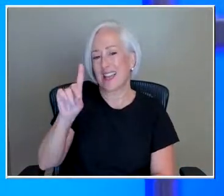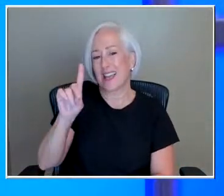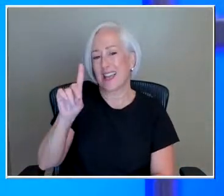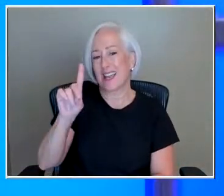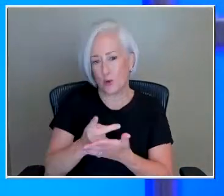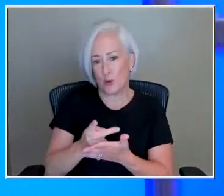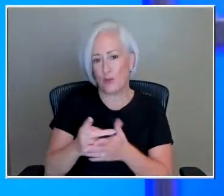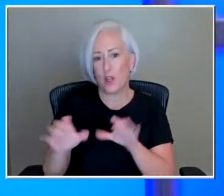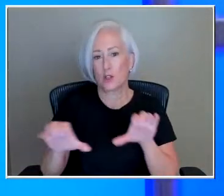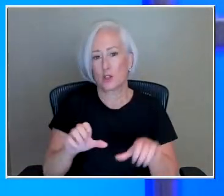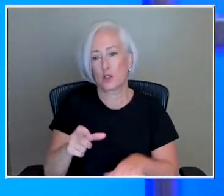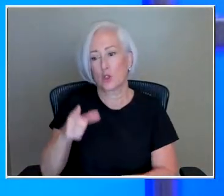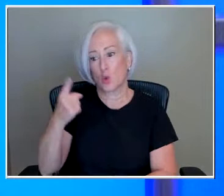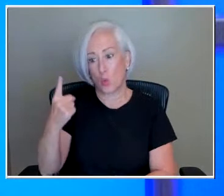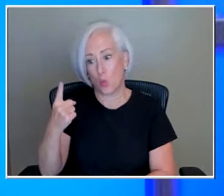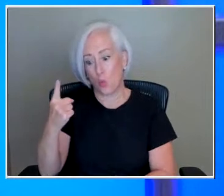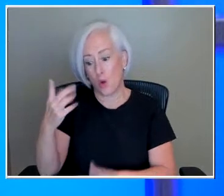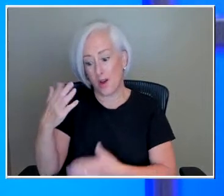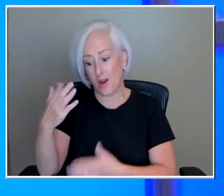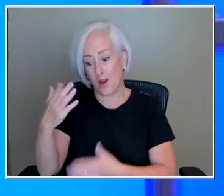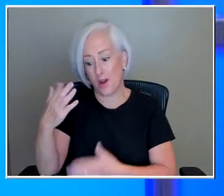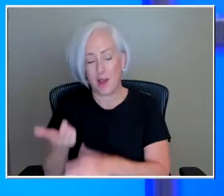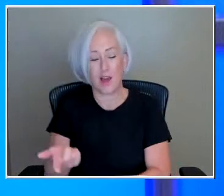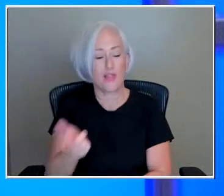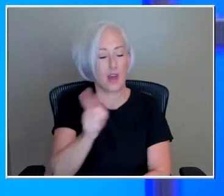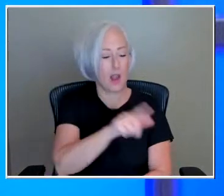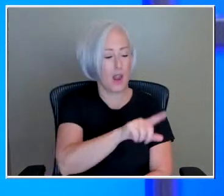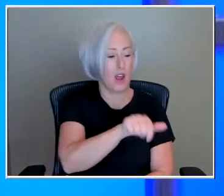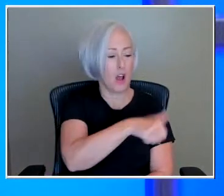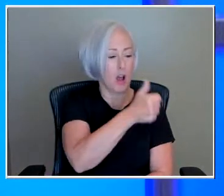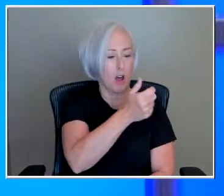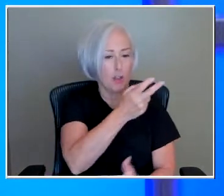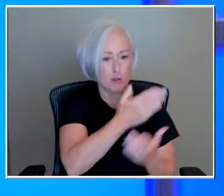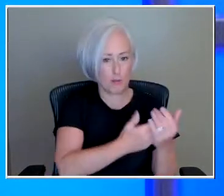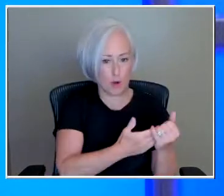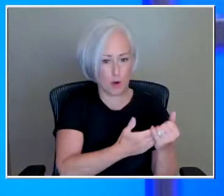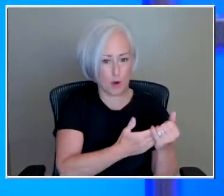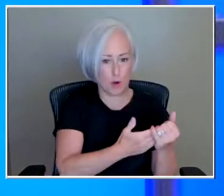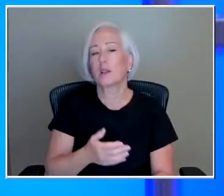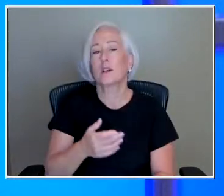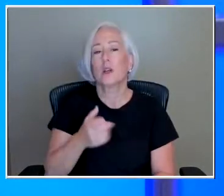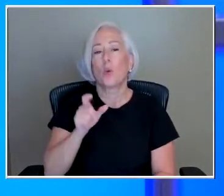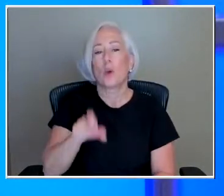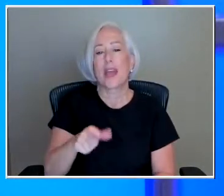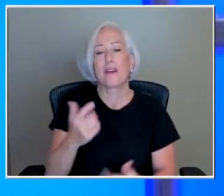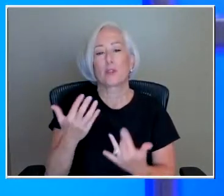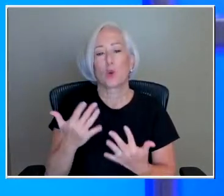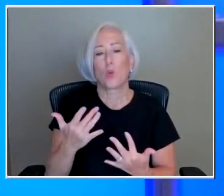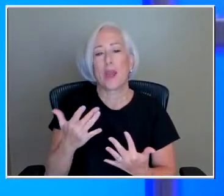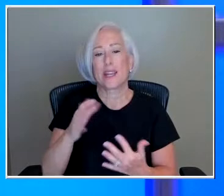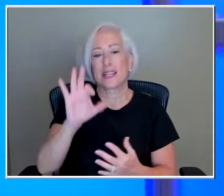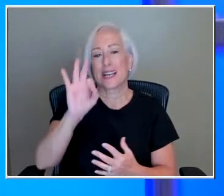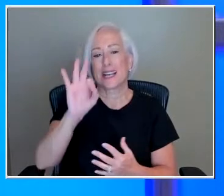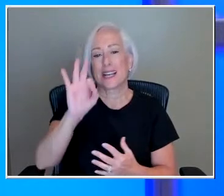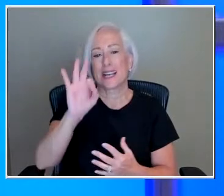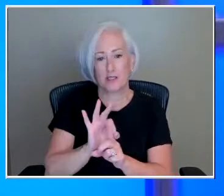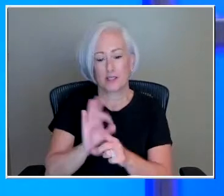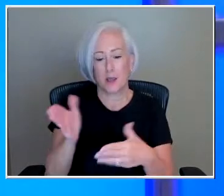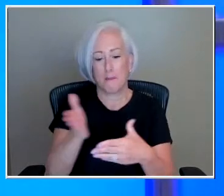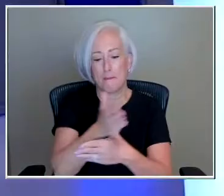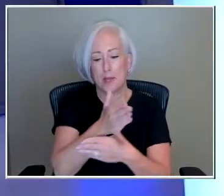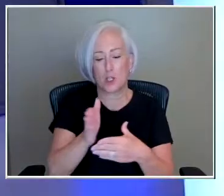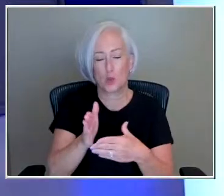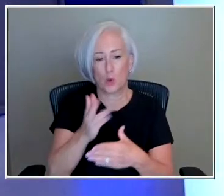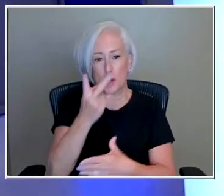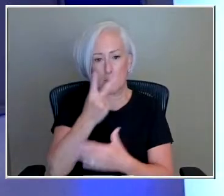one side and then later on treat the other side. So currently we have to wait at least 9 months between the two treatments. Let's